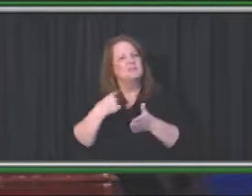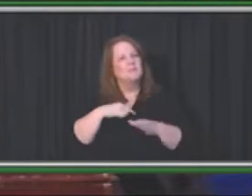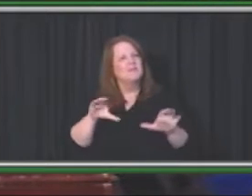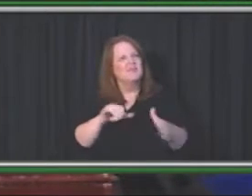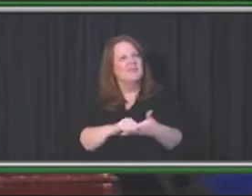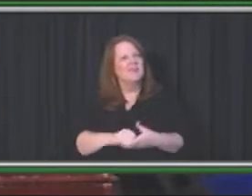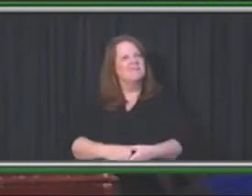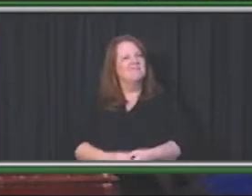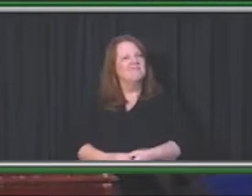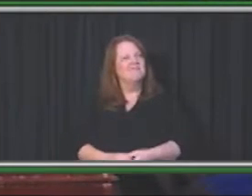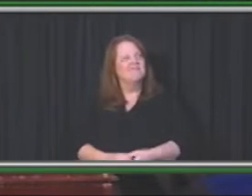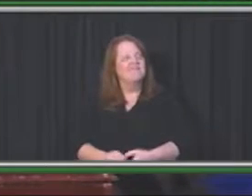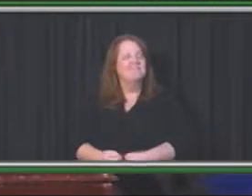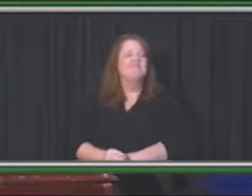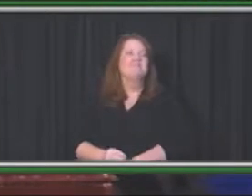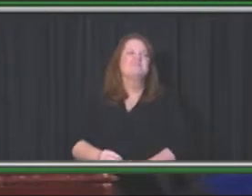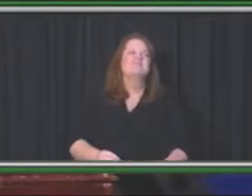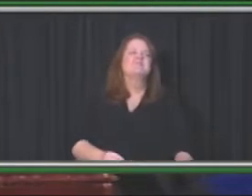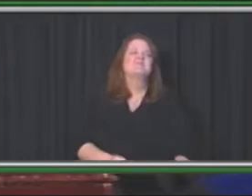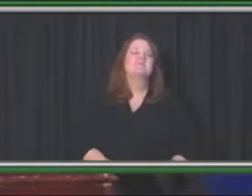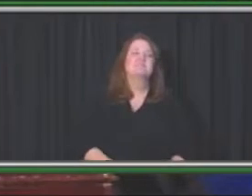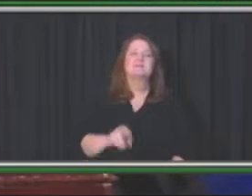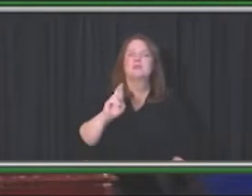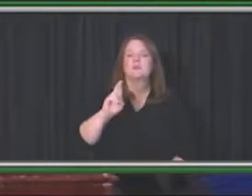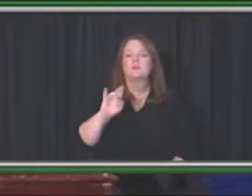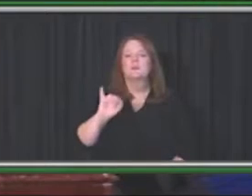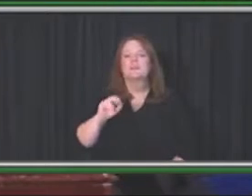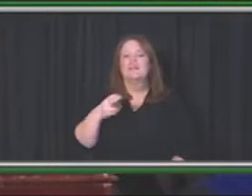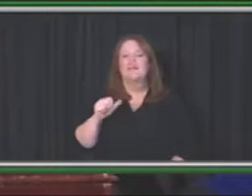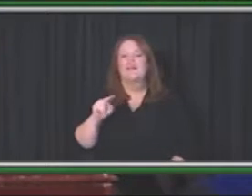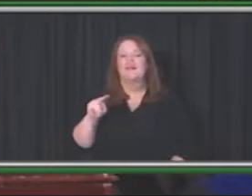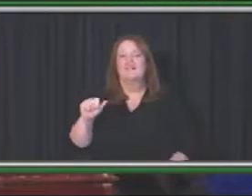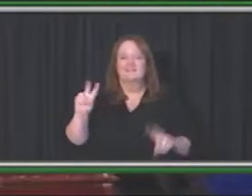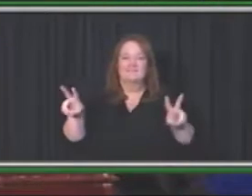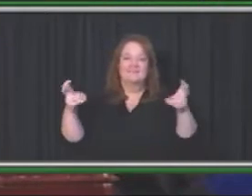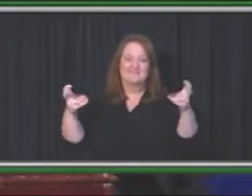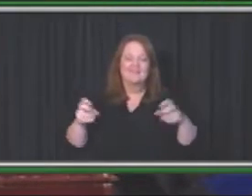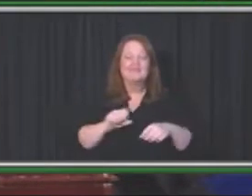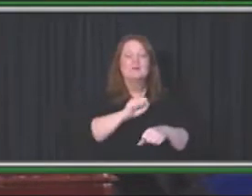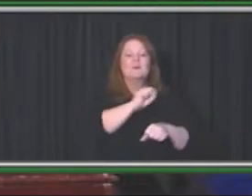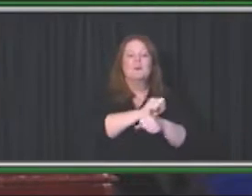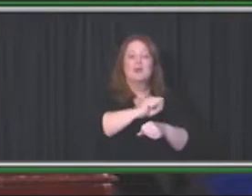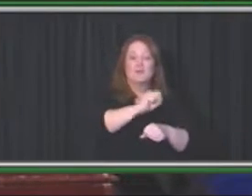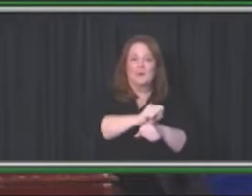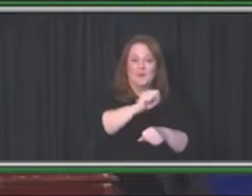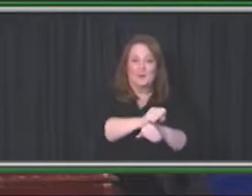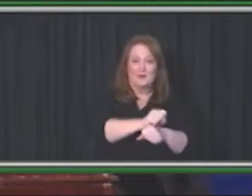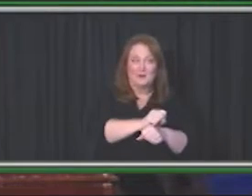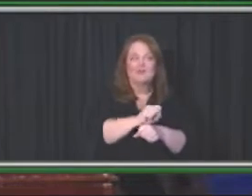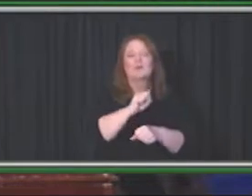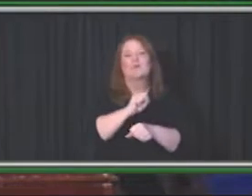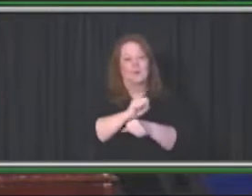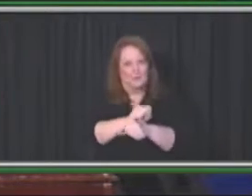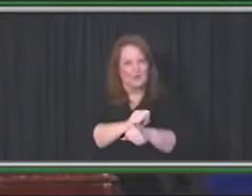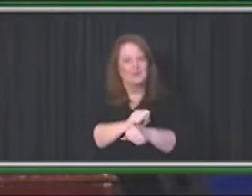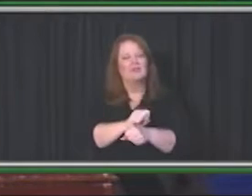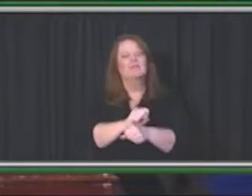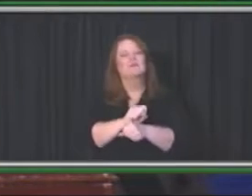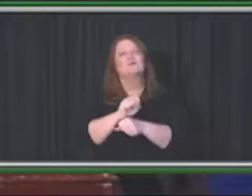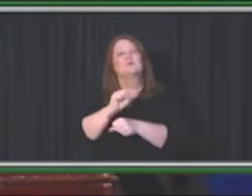that. Rihanna once said, work, work, work, work, work, work,